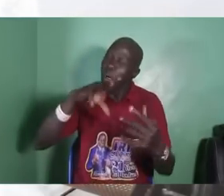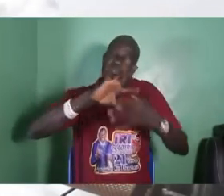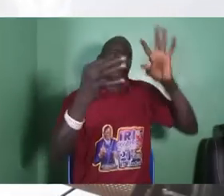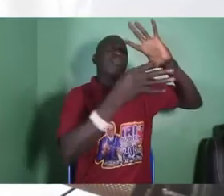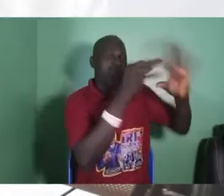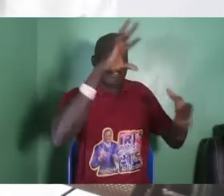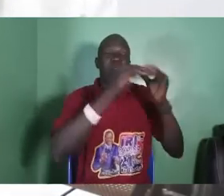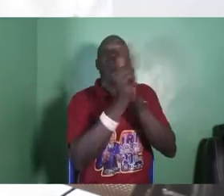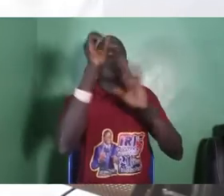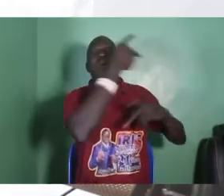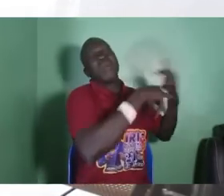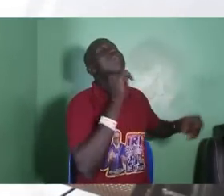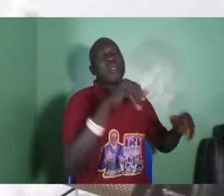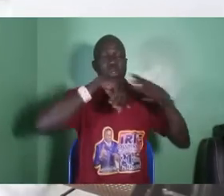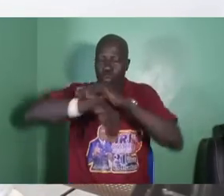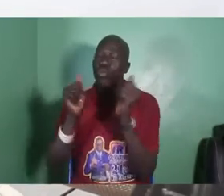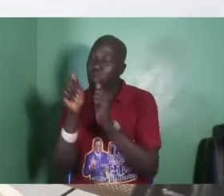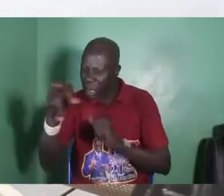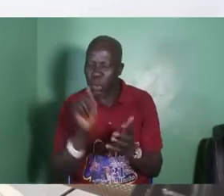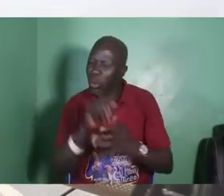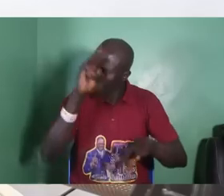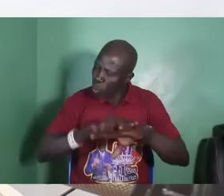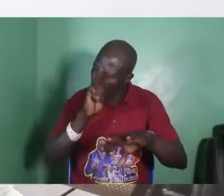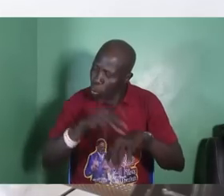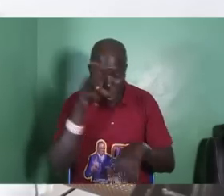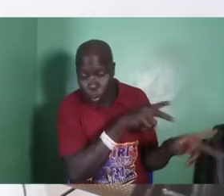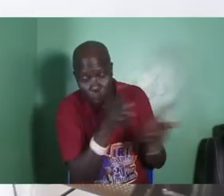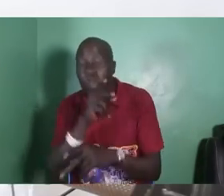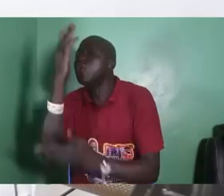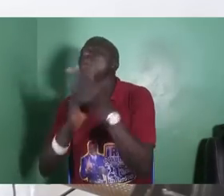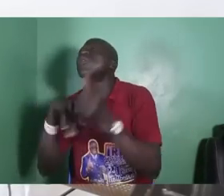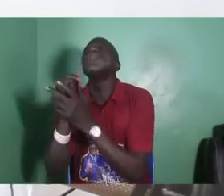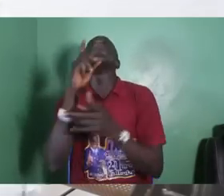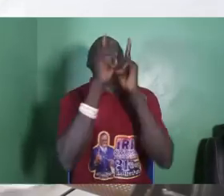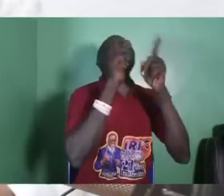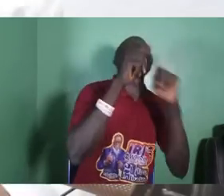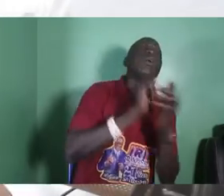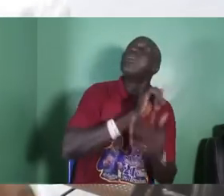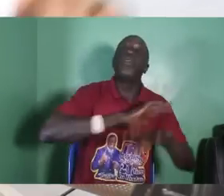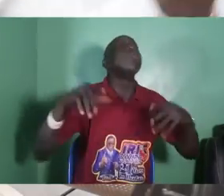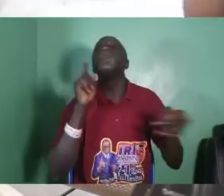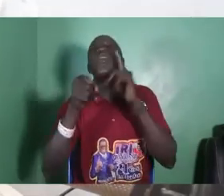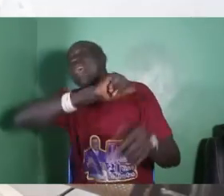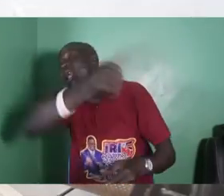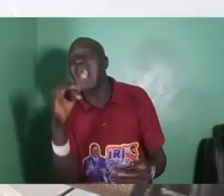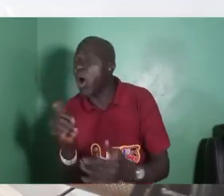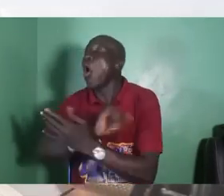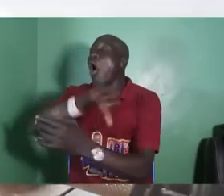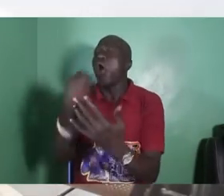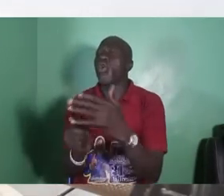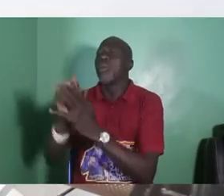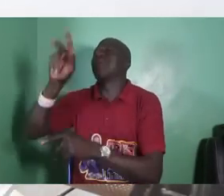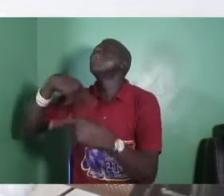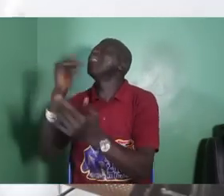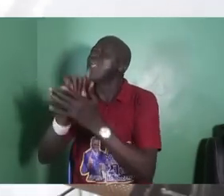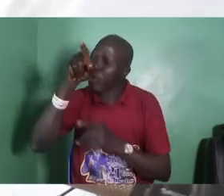woli oku o lara. For the spirit of prophecy. But the brother my case. That's why must be watched. Elomi akan so to. So people just be there. Don't talk any. Amo ko gbo eyin so lo fun